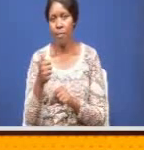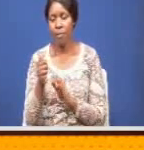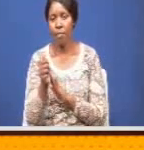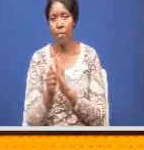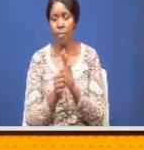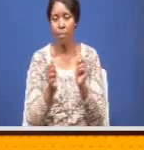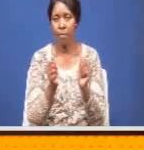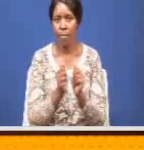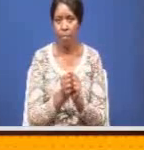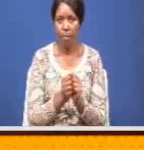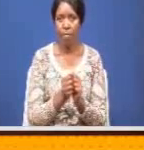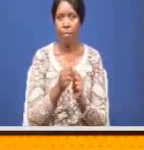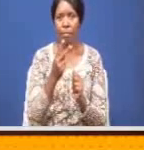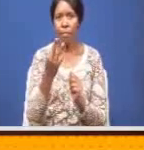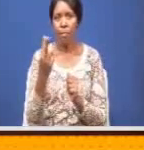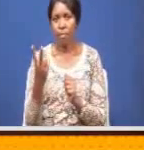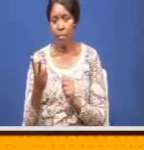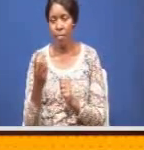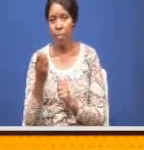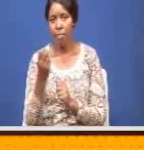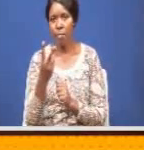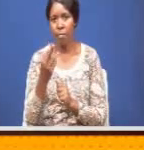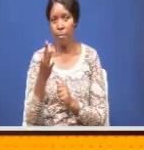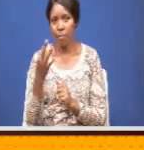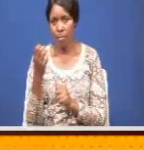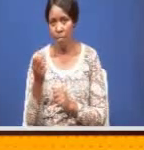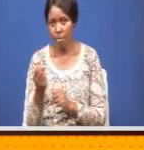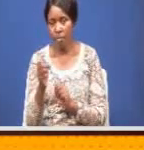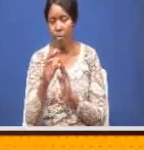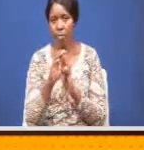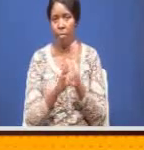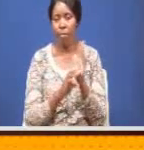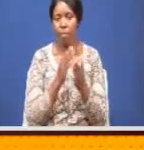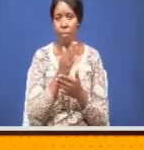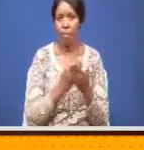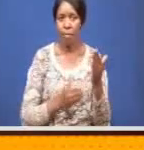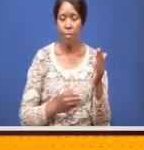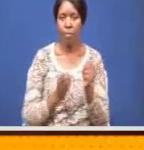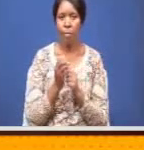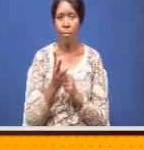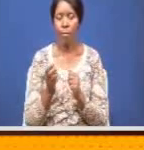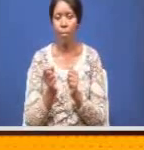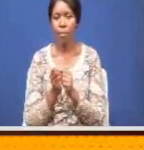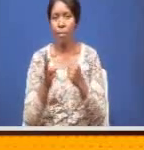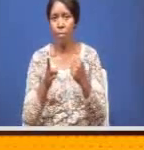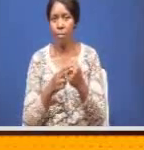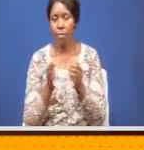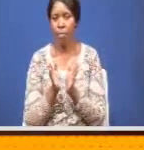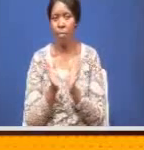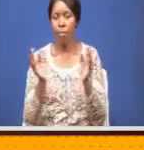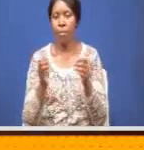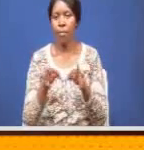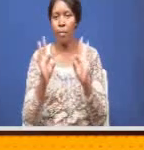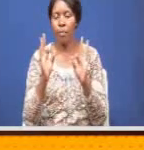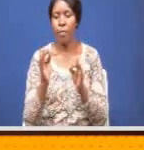10, articles 232, 235, and 236 of the constitution, sections 12, 17, and 24 of the Public Officer Ethics